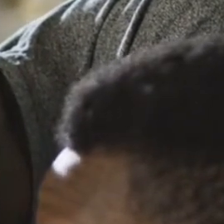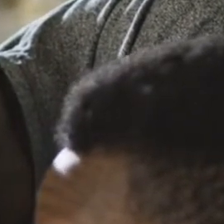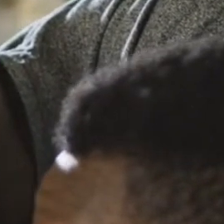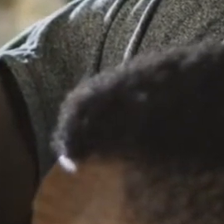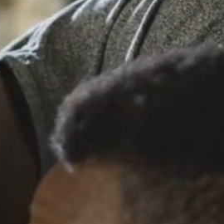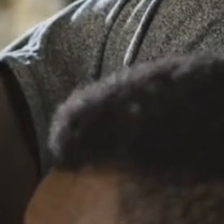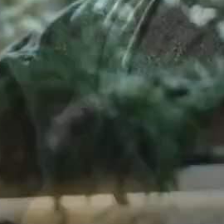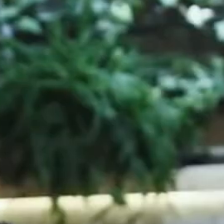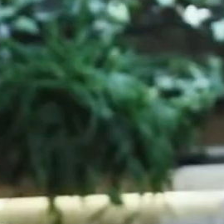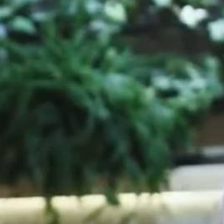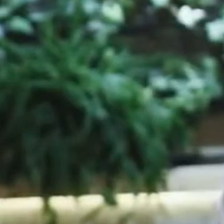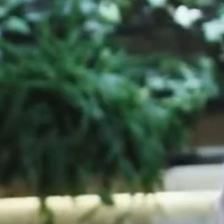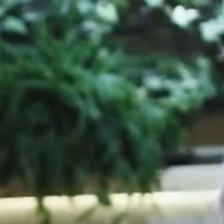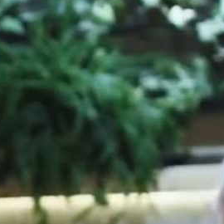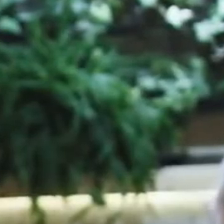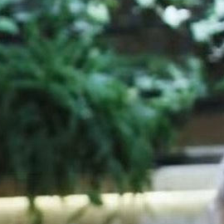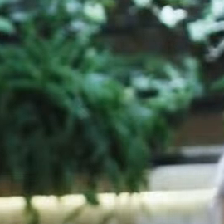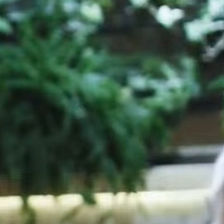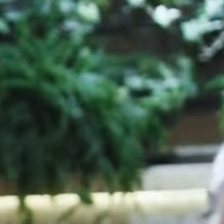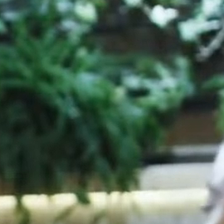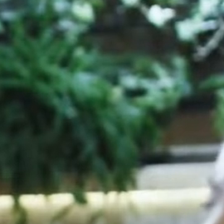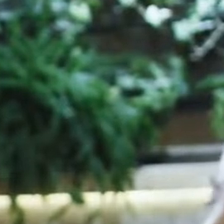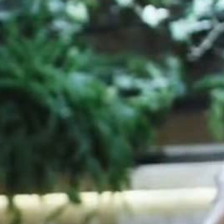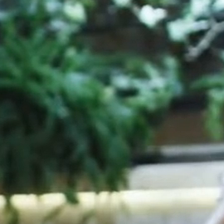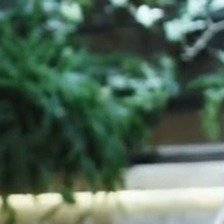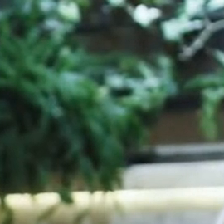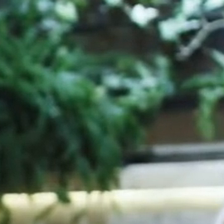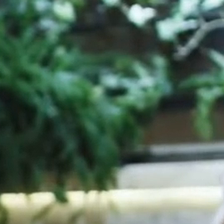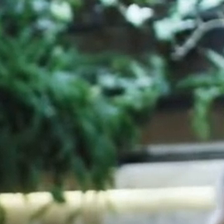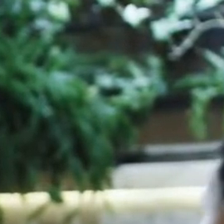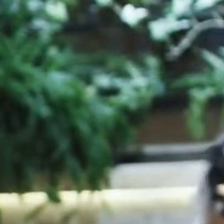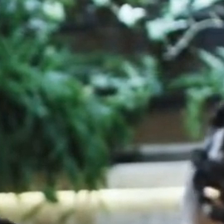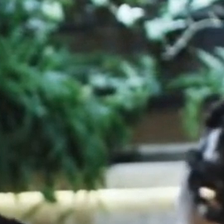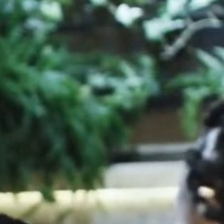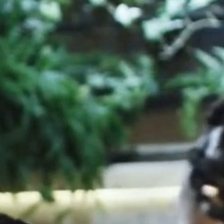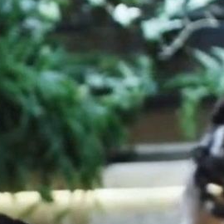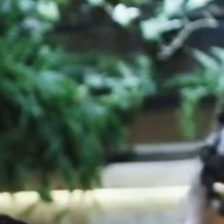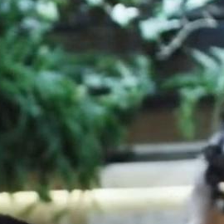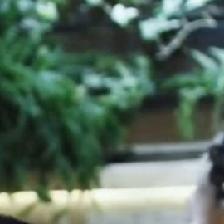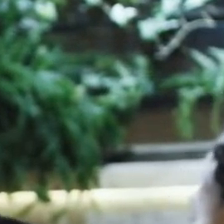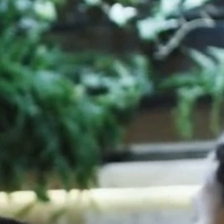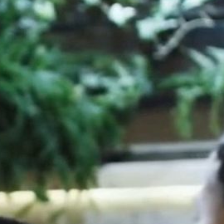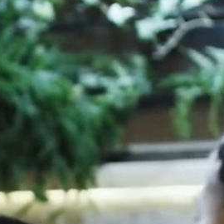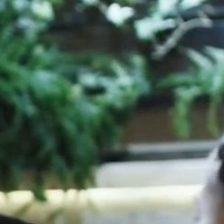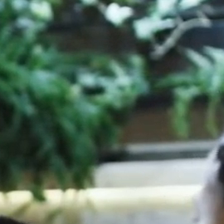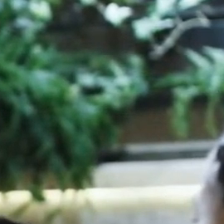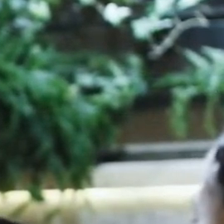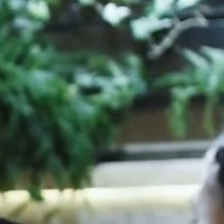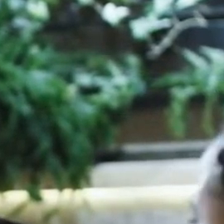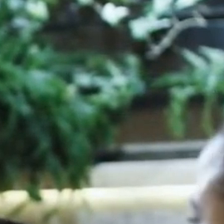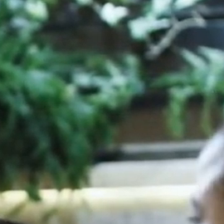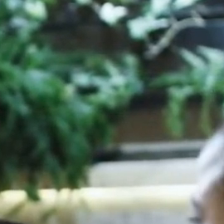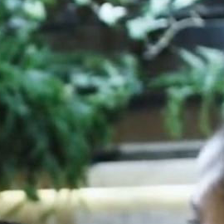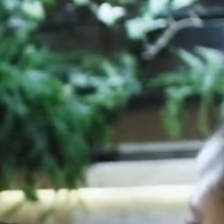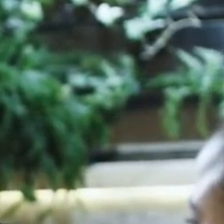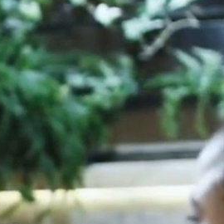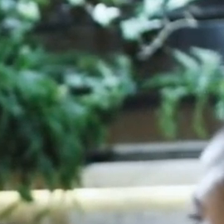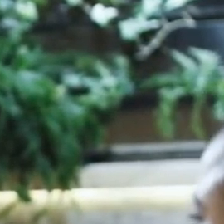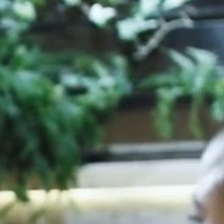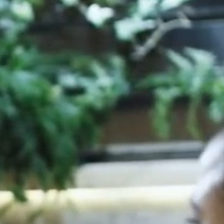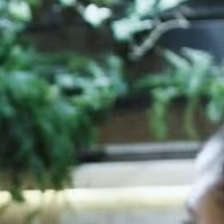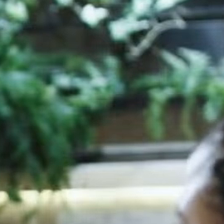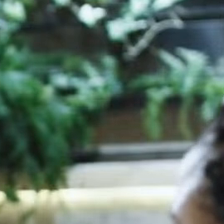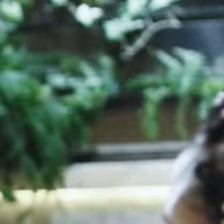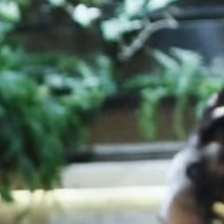and relax. Join the fellowship at 7 p.m. in the SBC Cafe for candid discussions on I Ain't Stressing